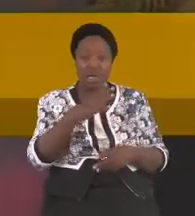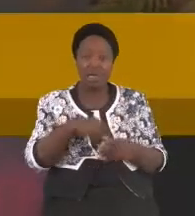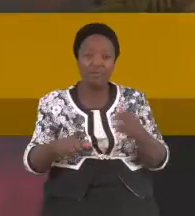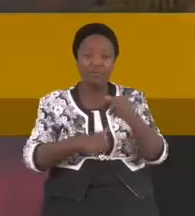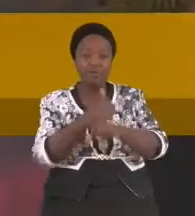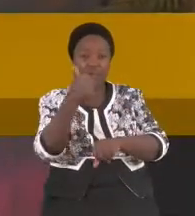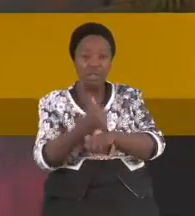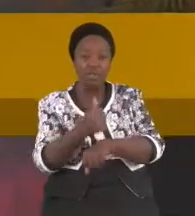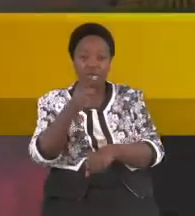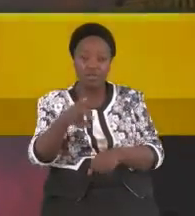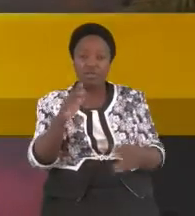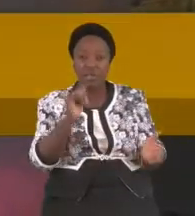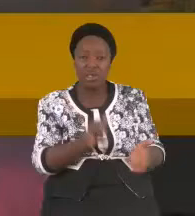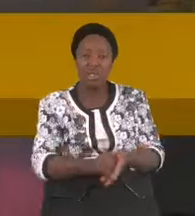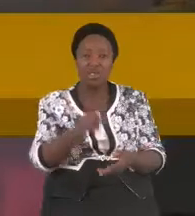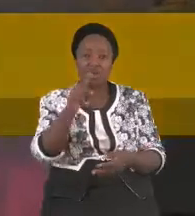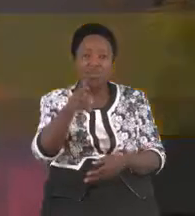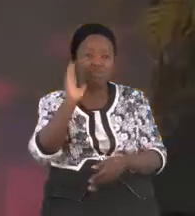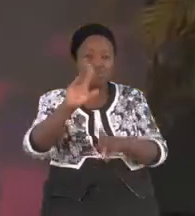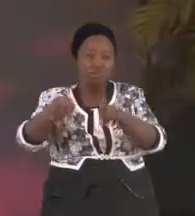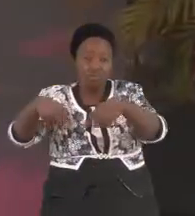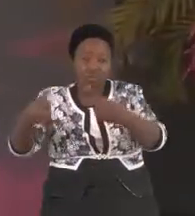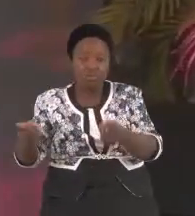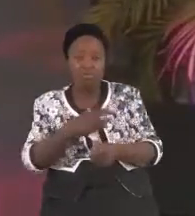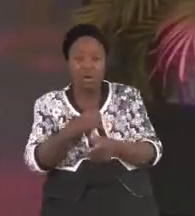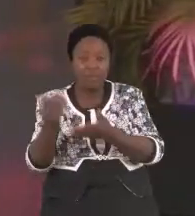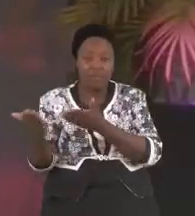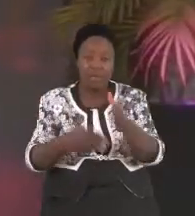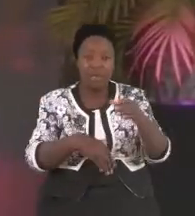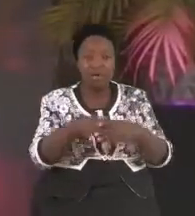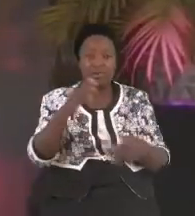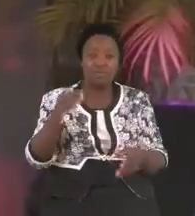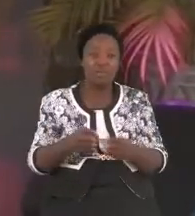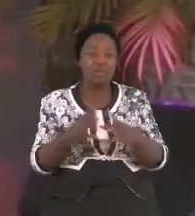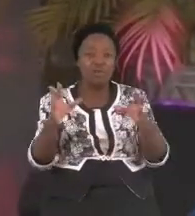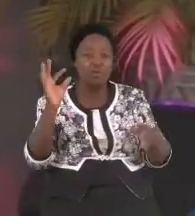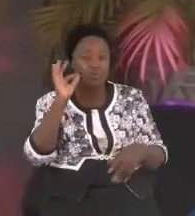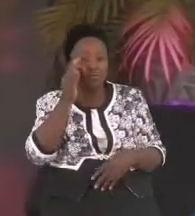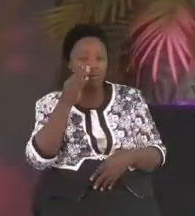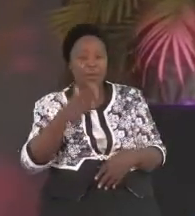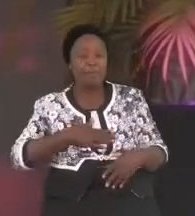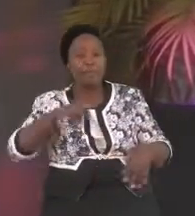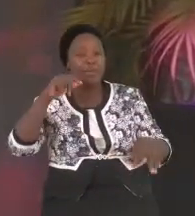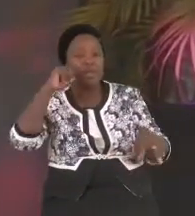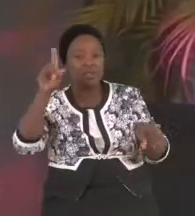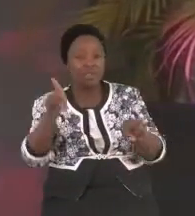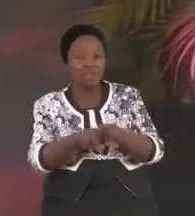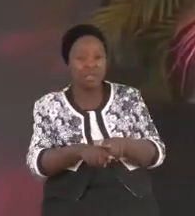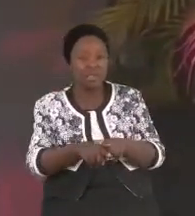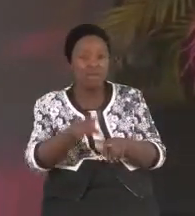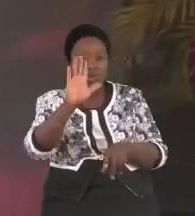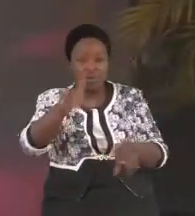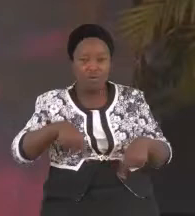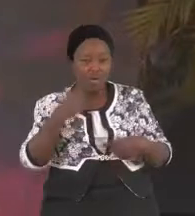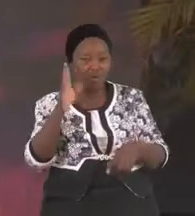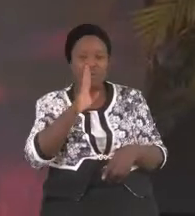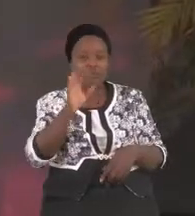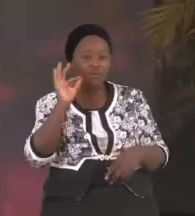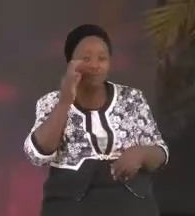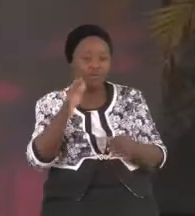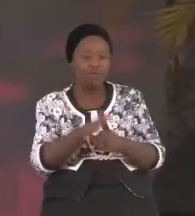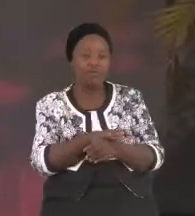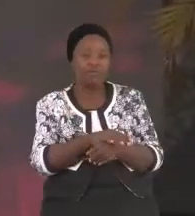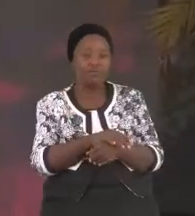ye should go and bring forth fruit. My sister, your life will be fruitful. In